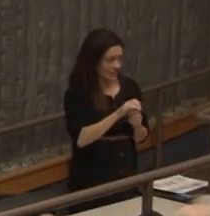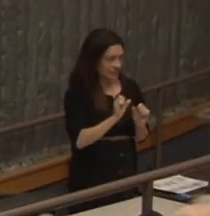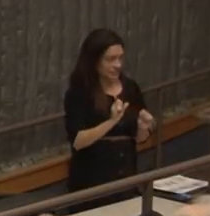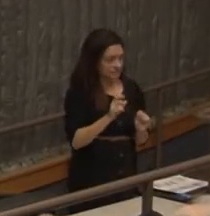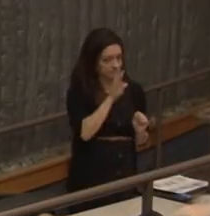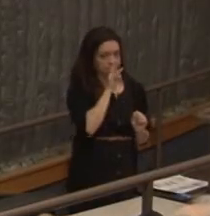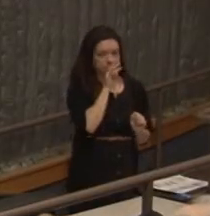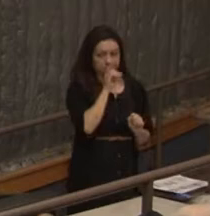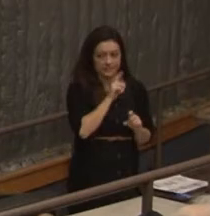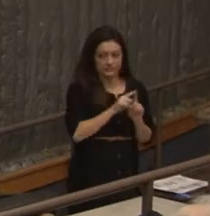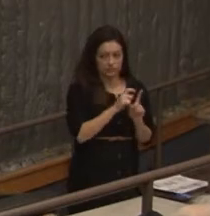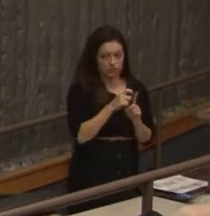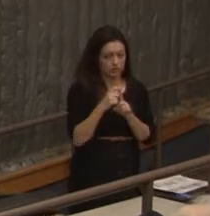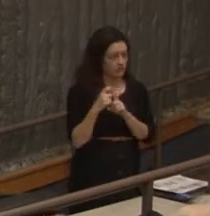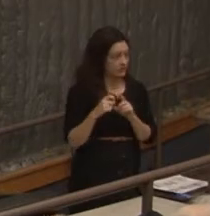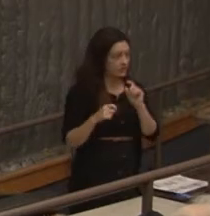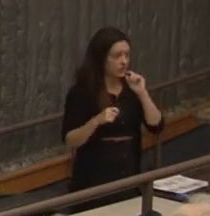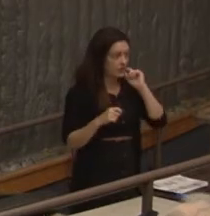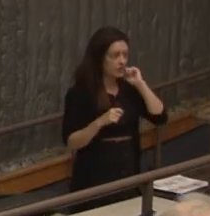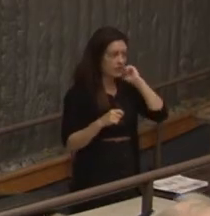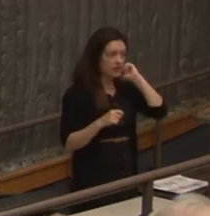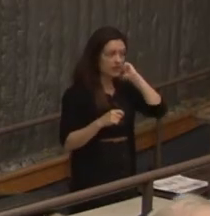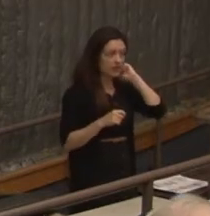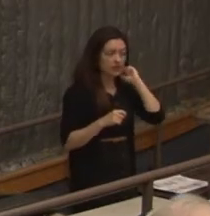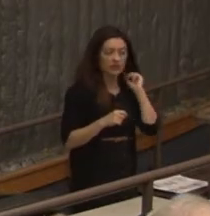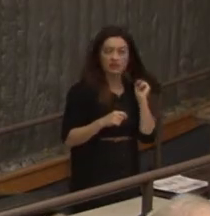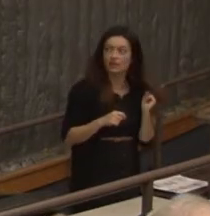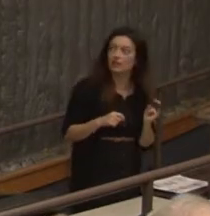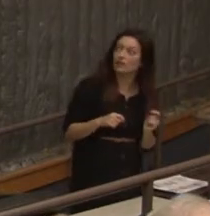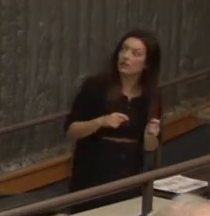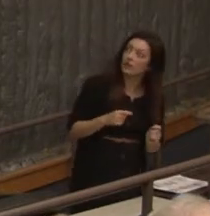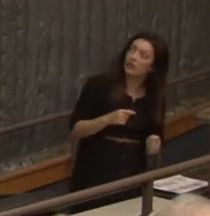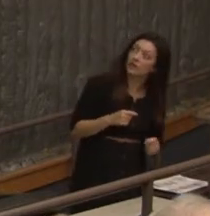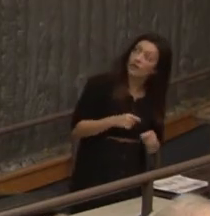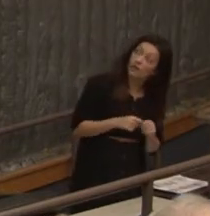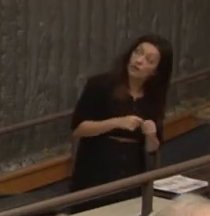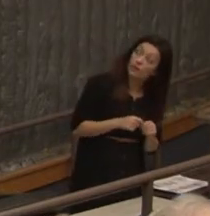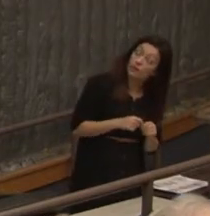Yud. One of the questions, as I mentioned earlier, he's